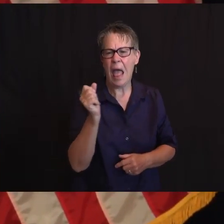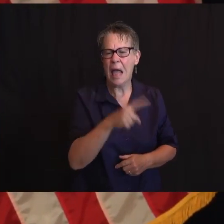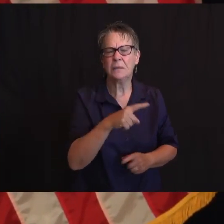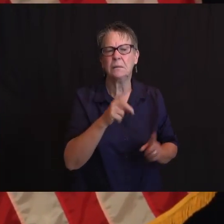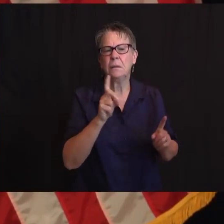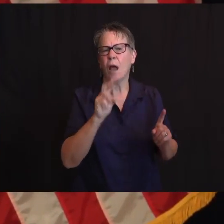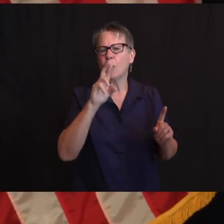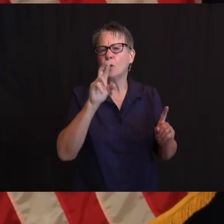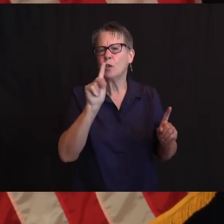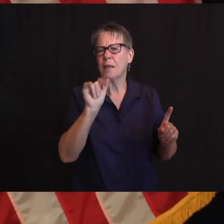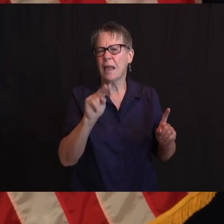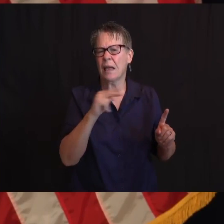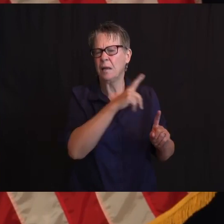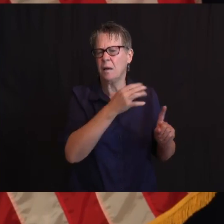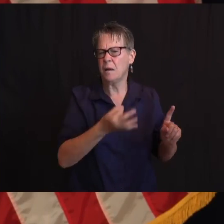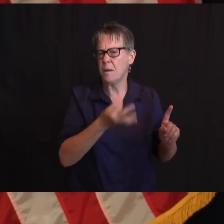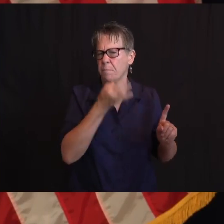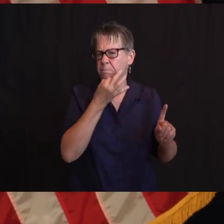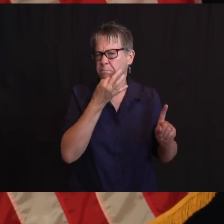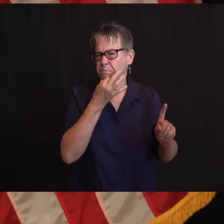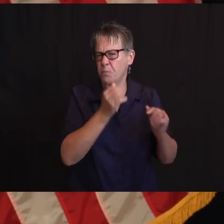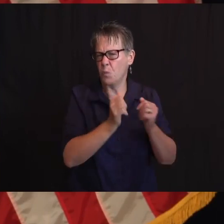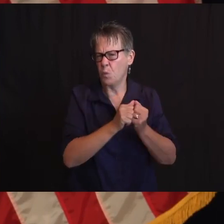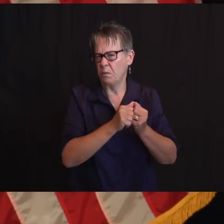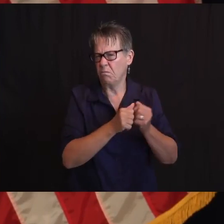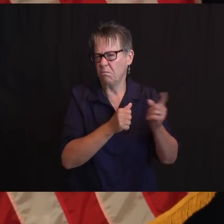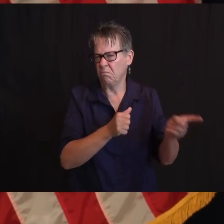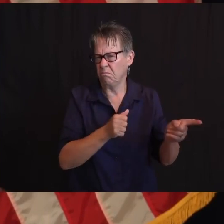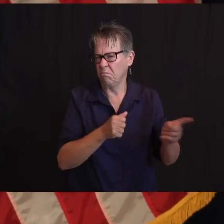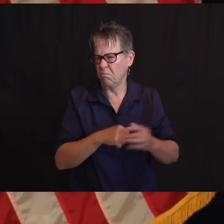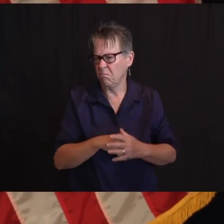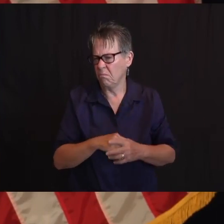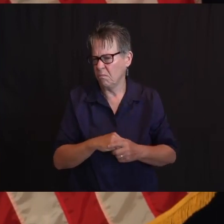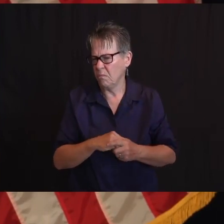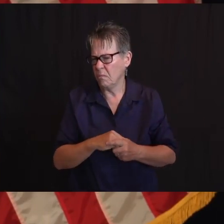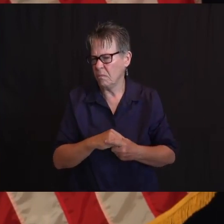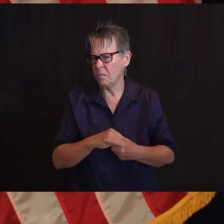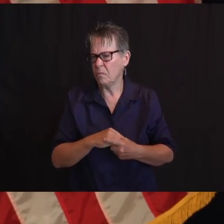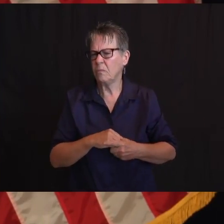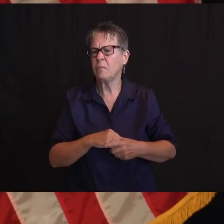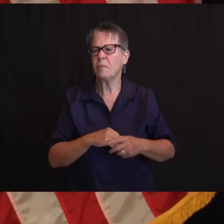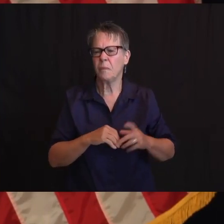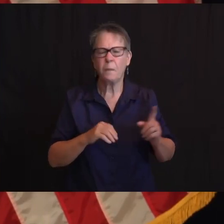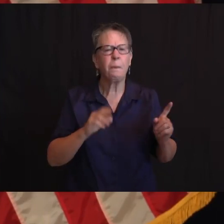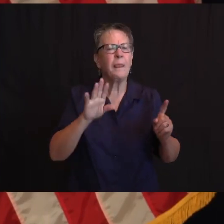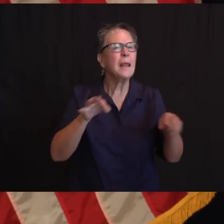that has been in existence for many years. It's NJAC